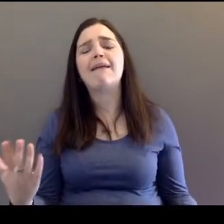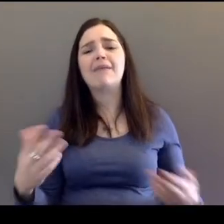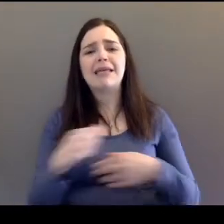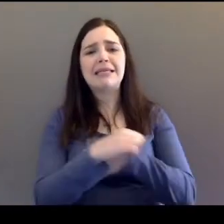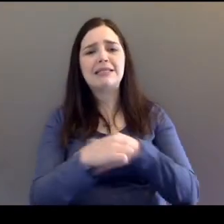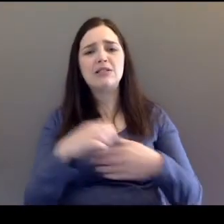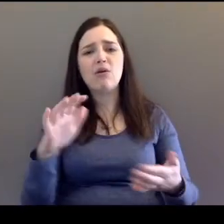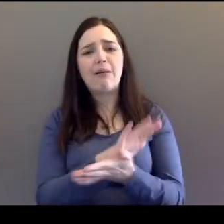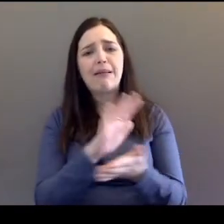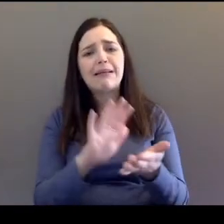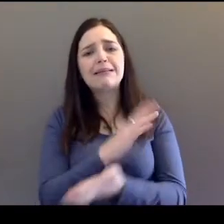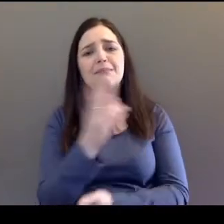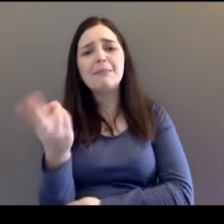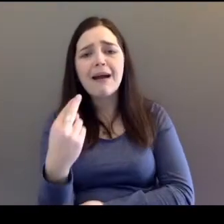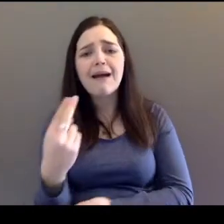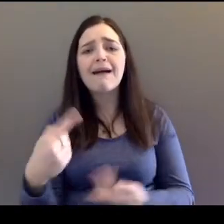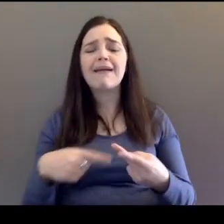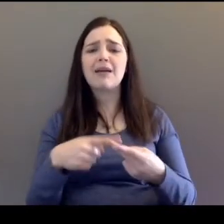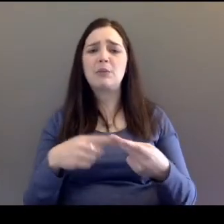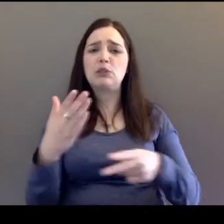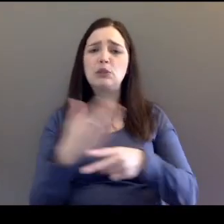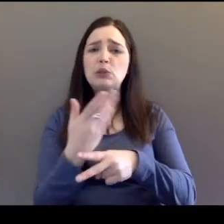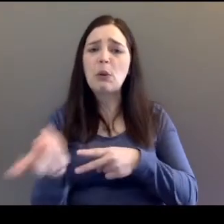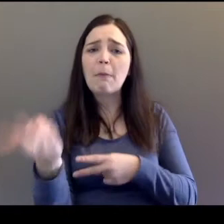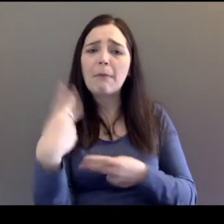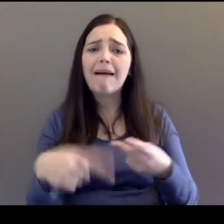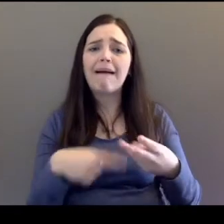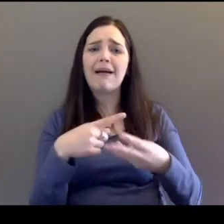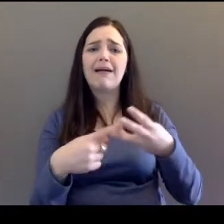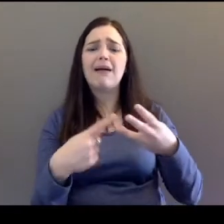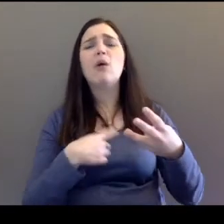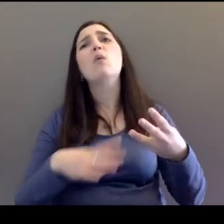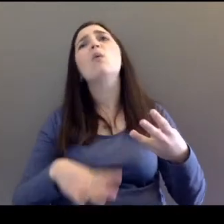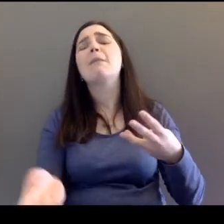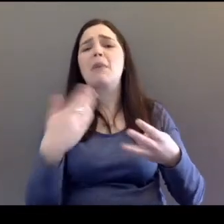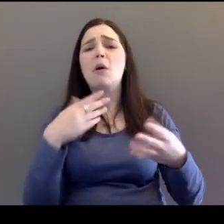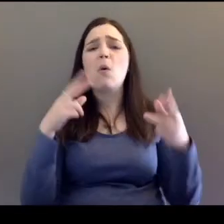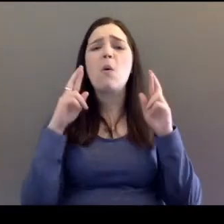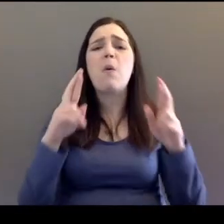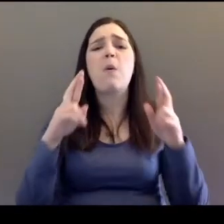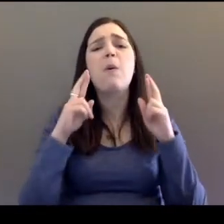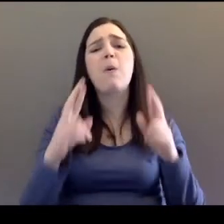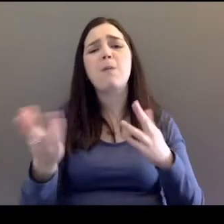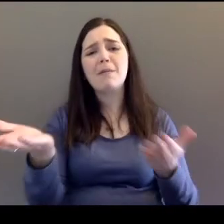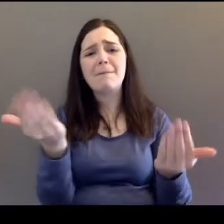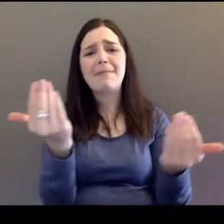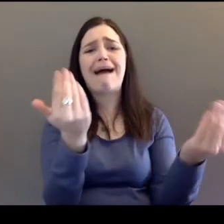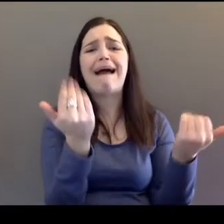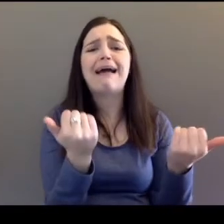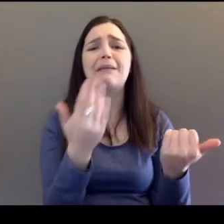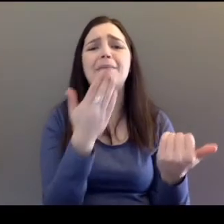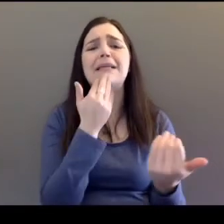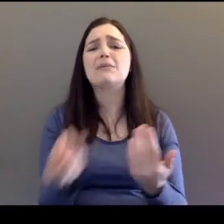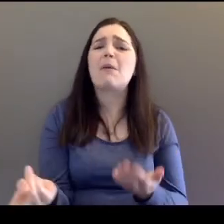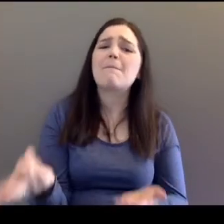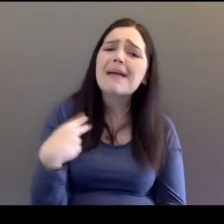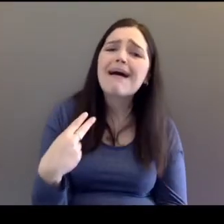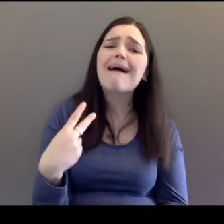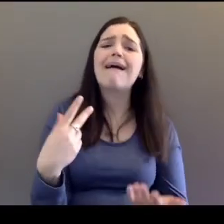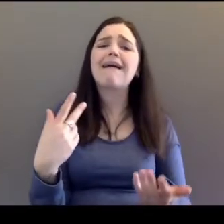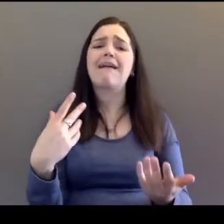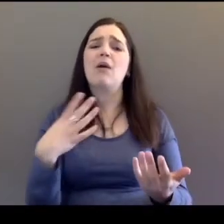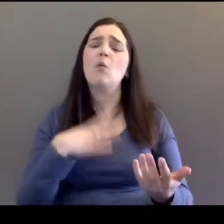holidays. Give me back my job. Give me back my hope. Give me back all the things I thought I wanted to